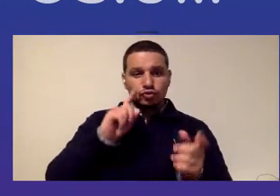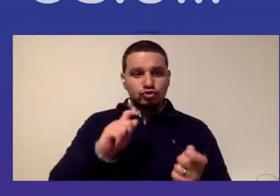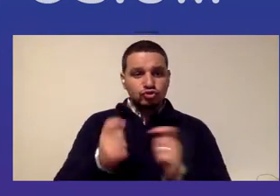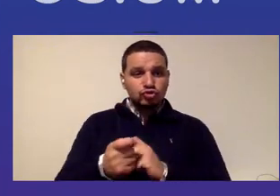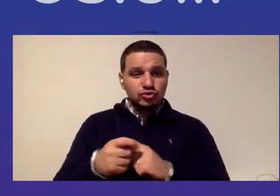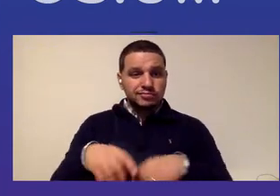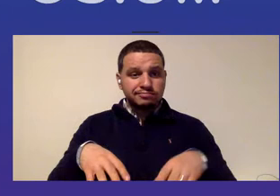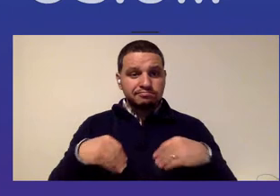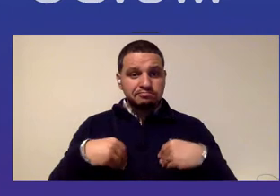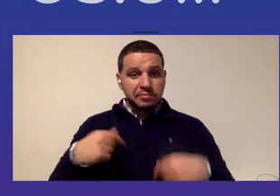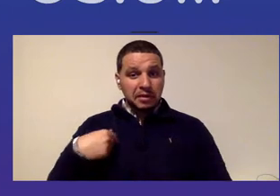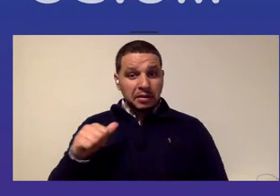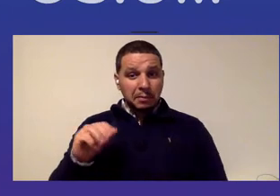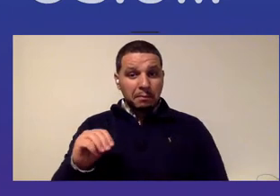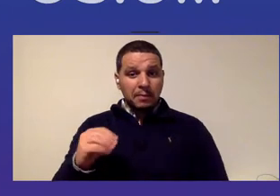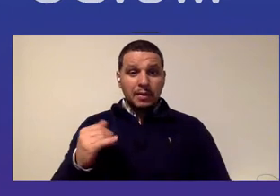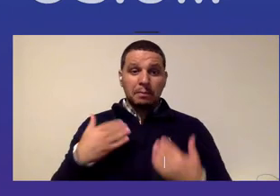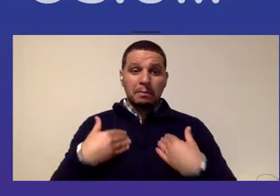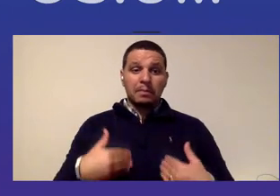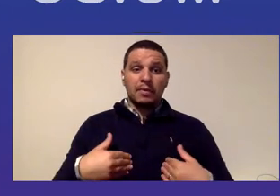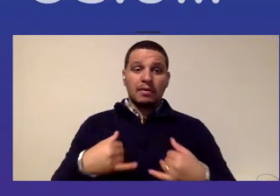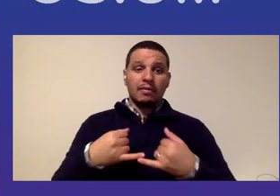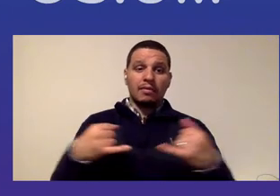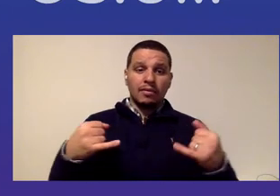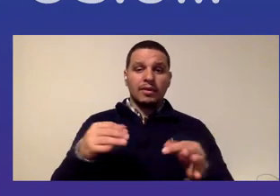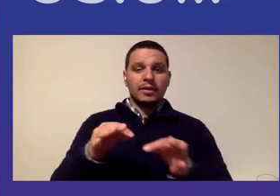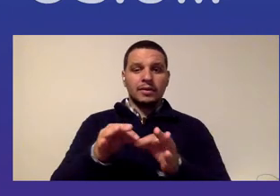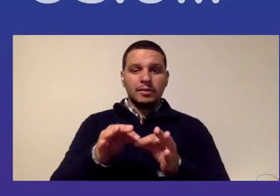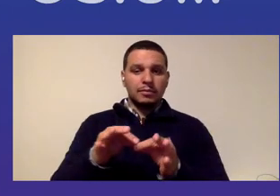go. Bodies on the line, spirits at the center.